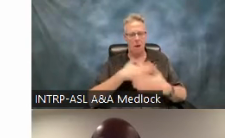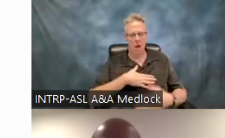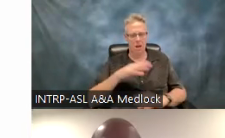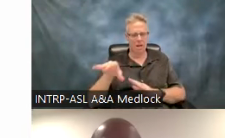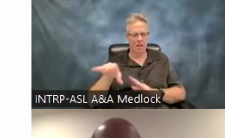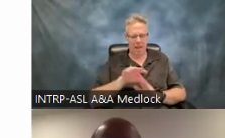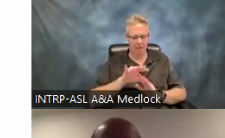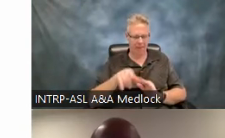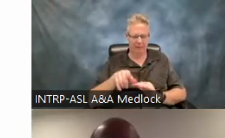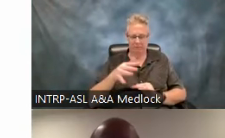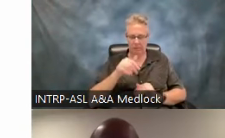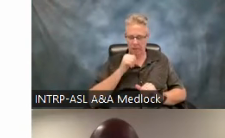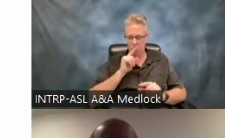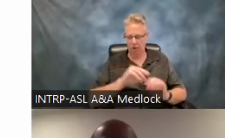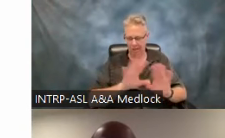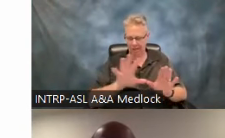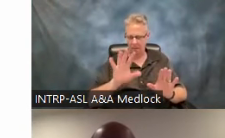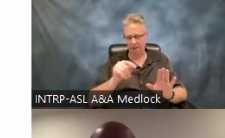have to definitely do that.